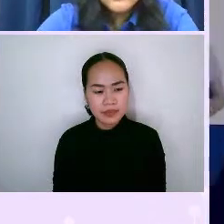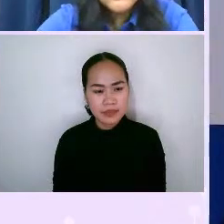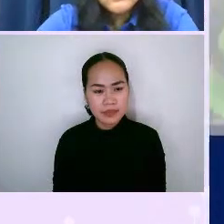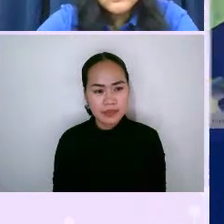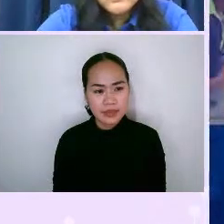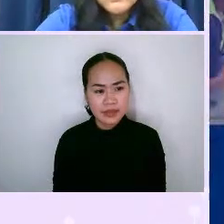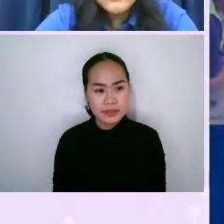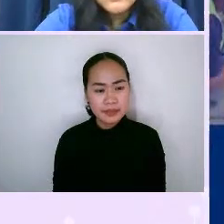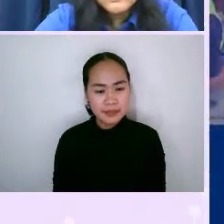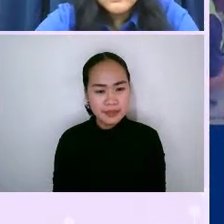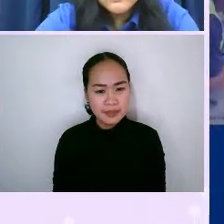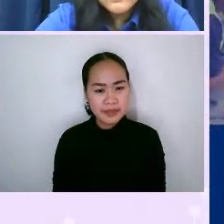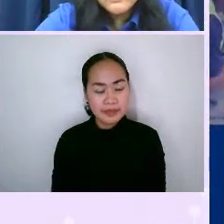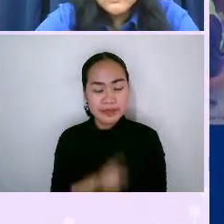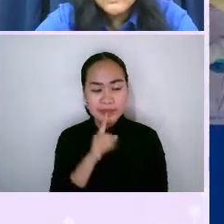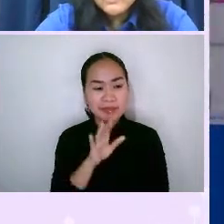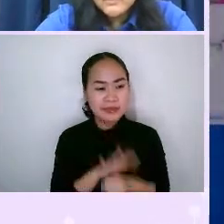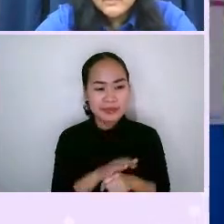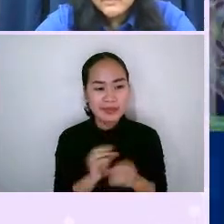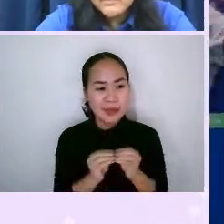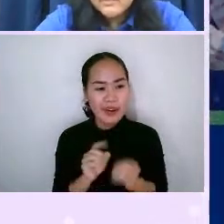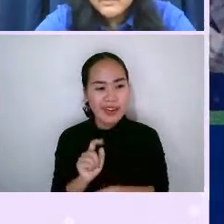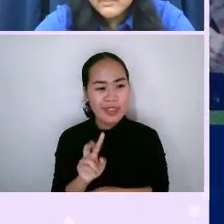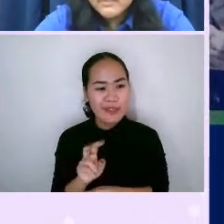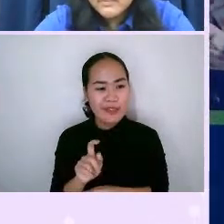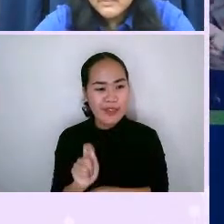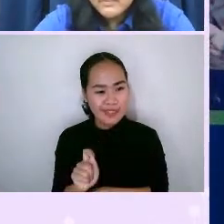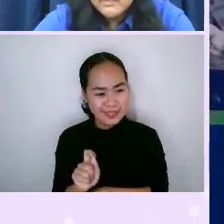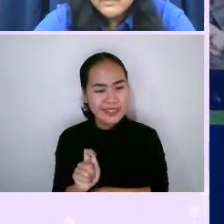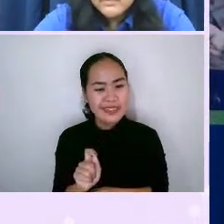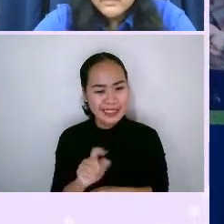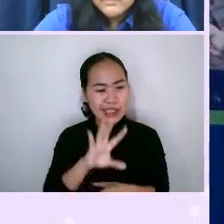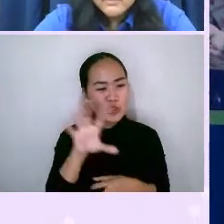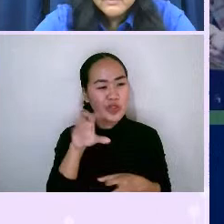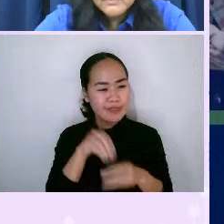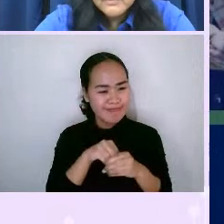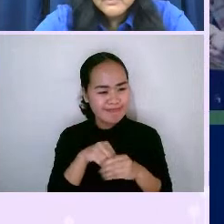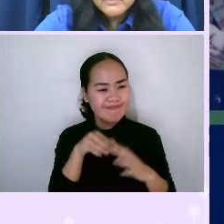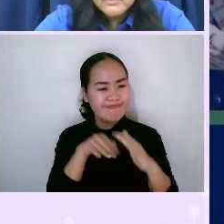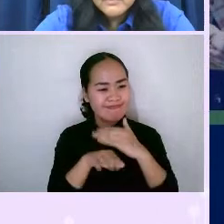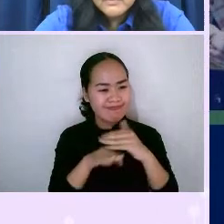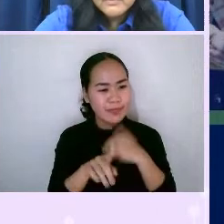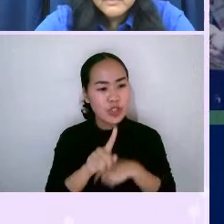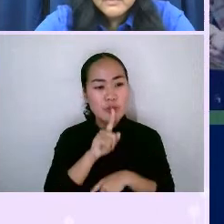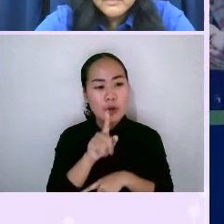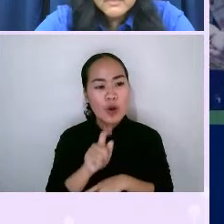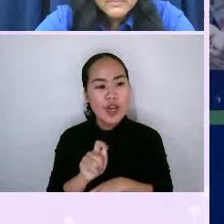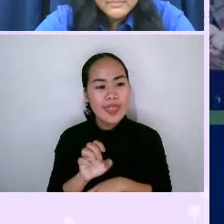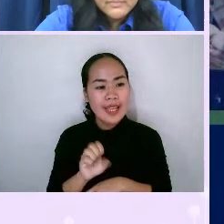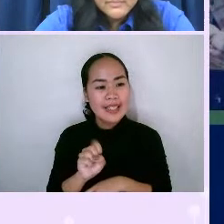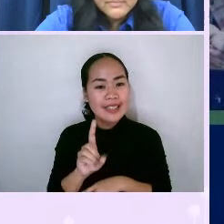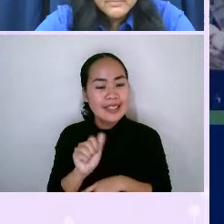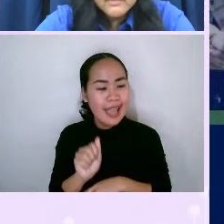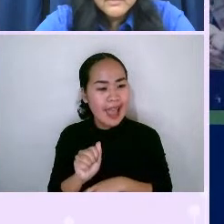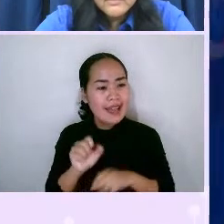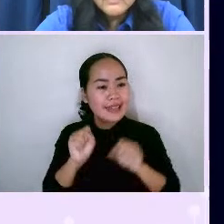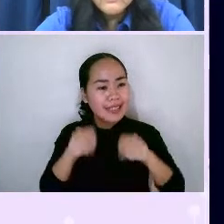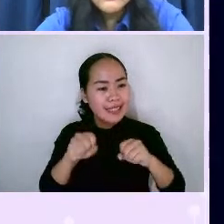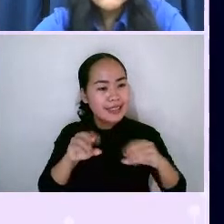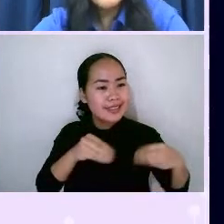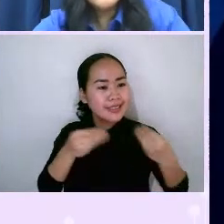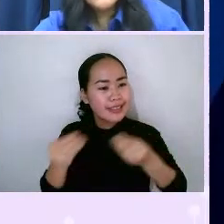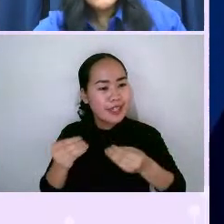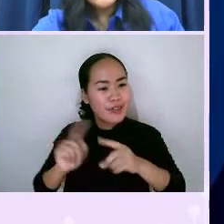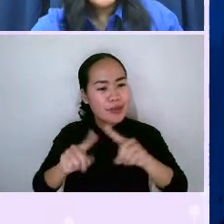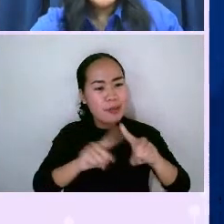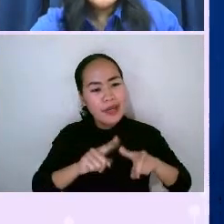Committed to make TVET more inclusive and accessible, the TESDA online program provides massive open online courses to